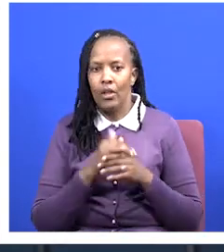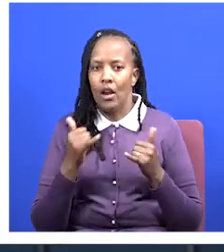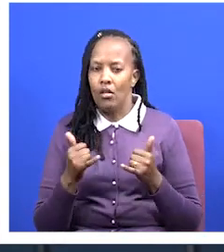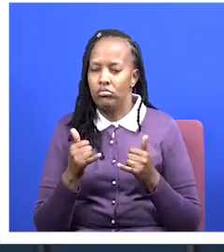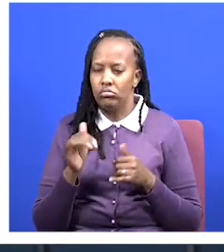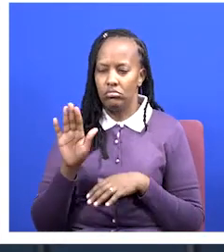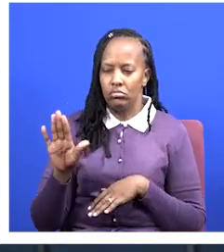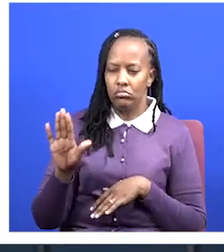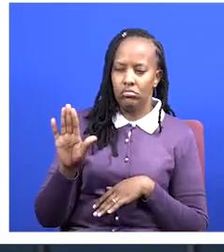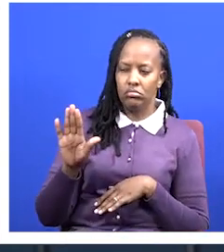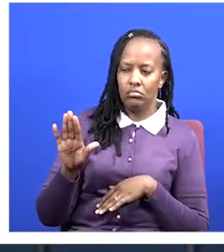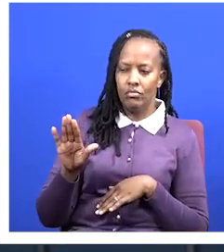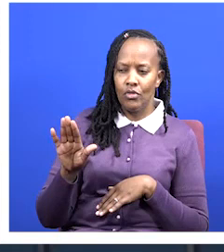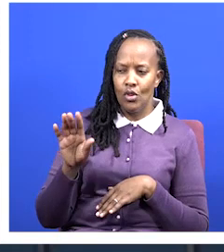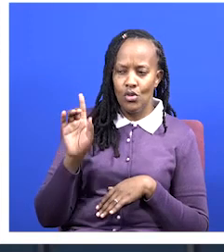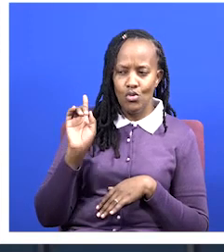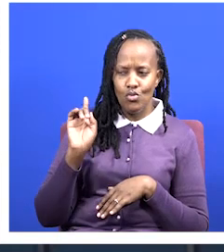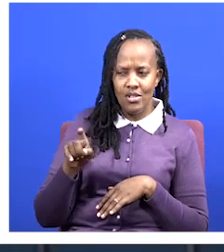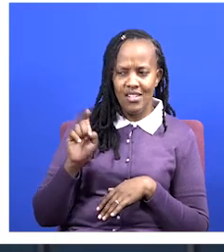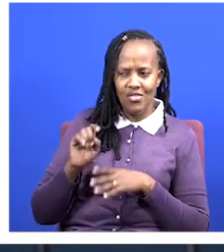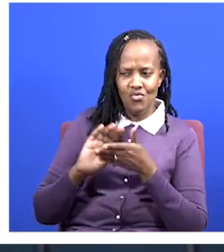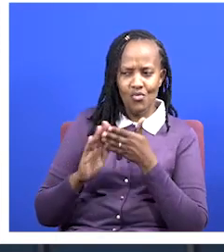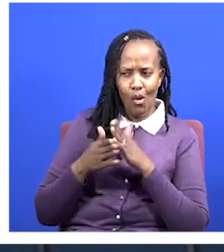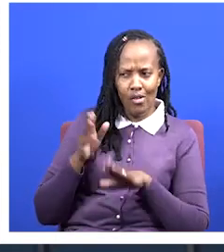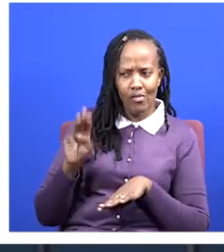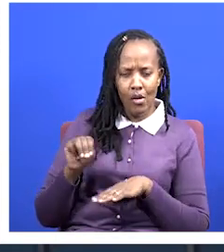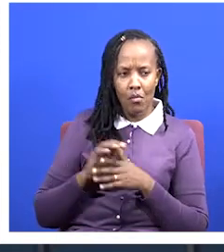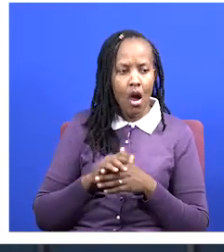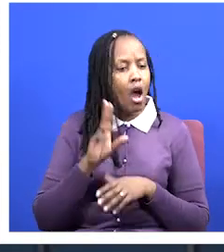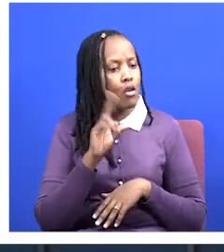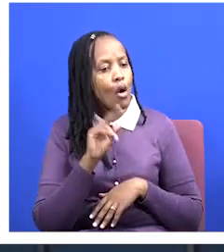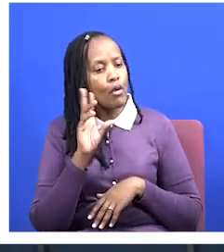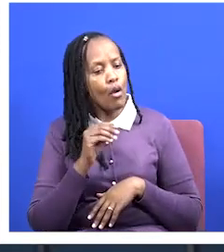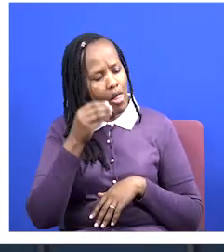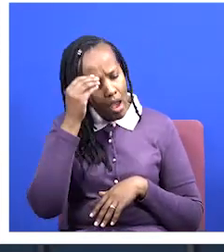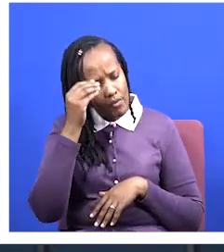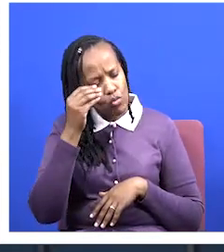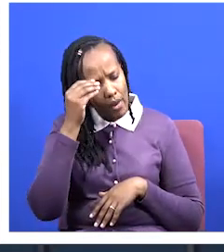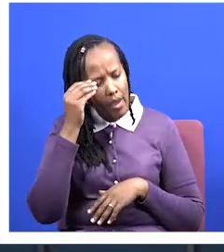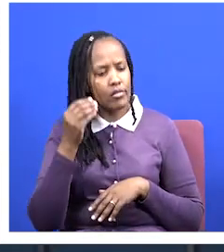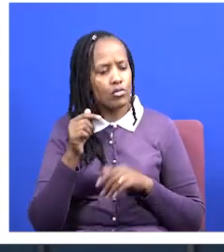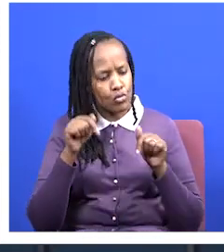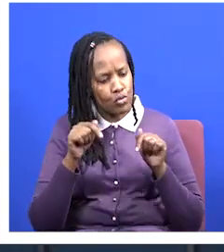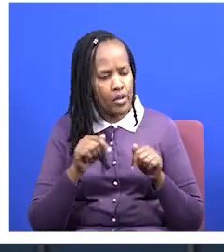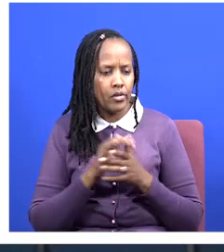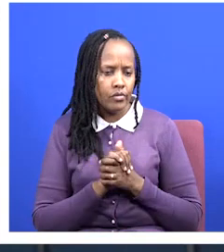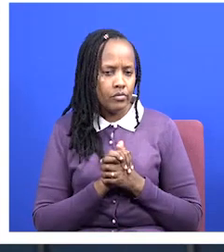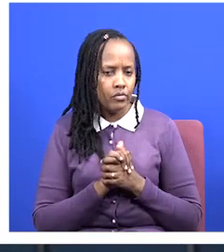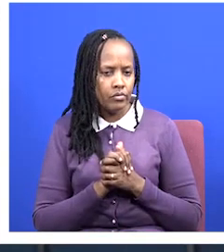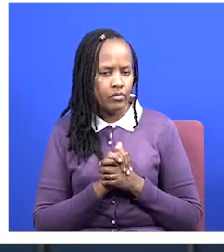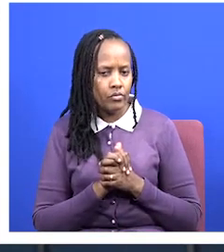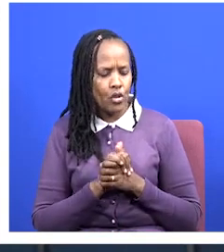Mm. Yeah. Wait, guys, you need to forgive them. What? Nope. They should learn their lesson. They should not be